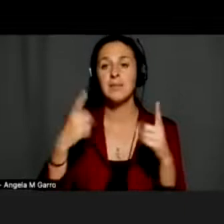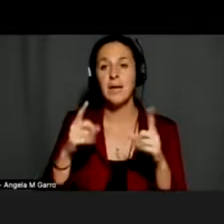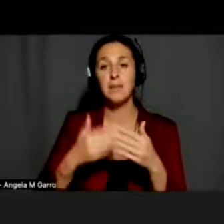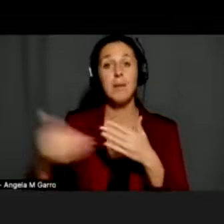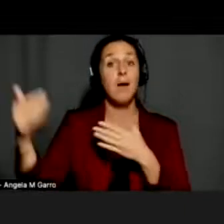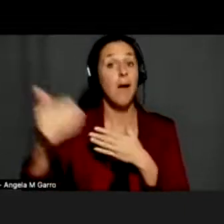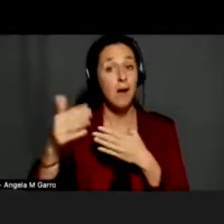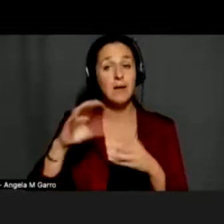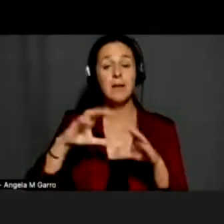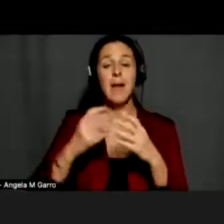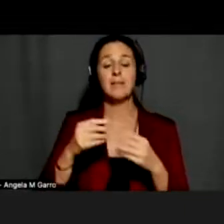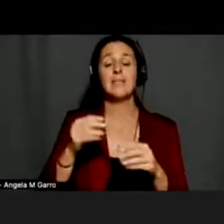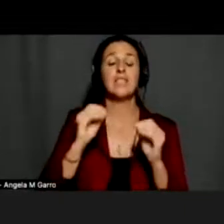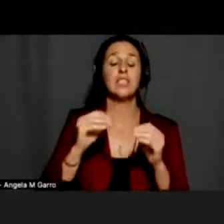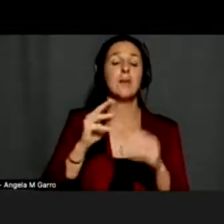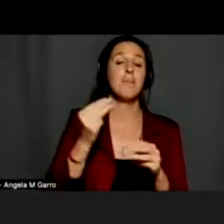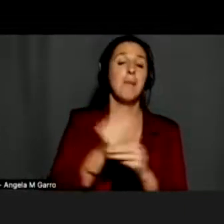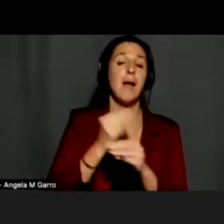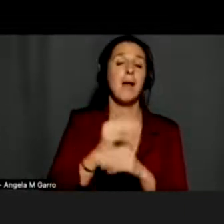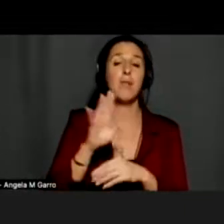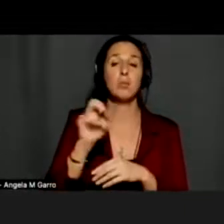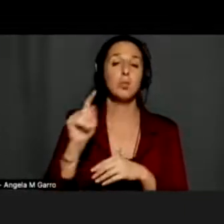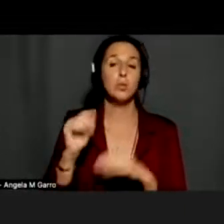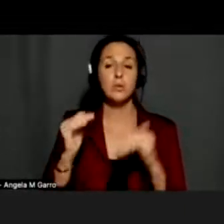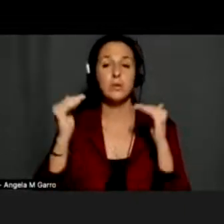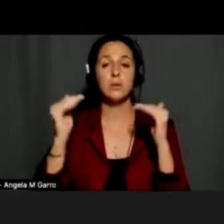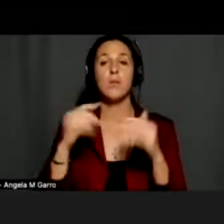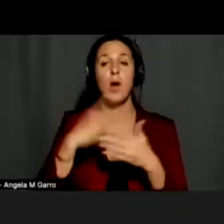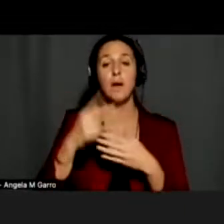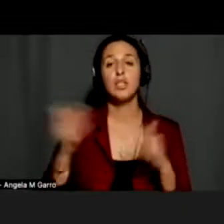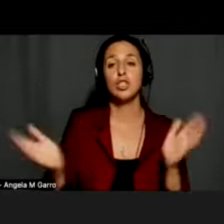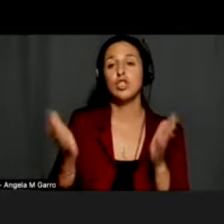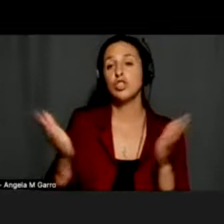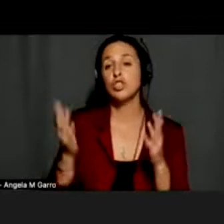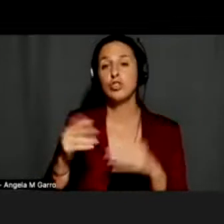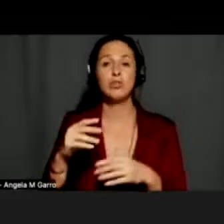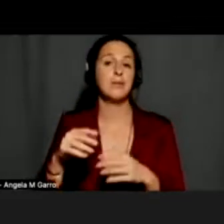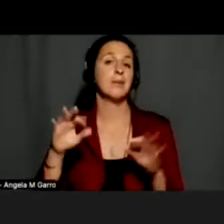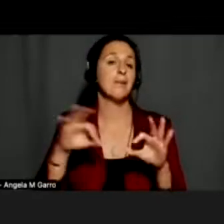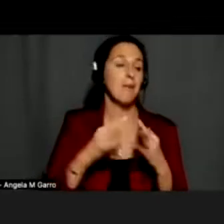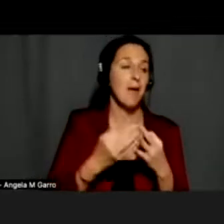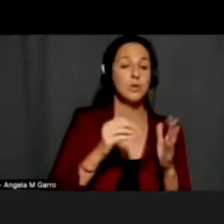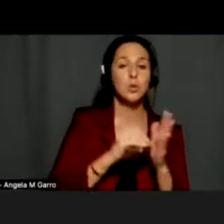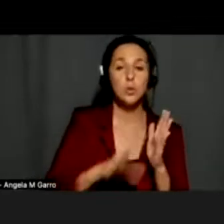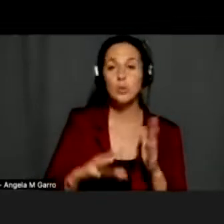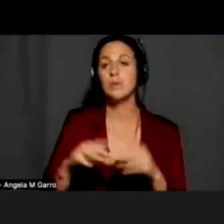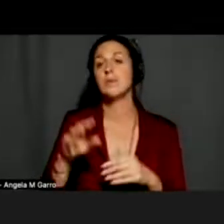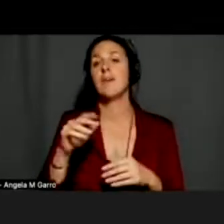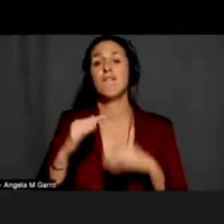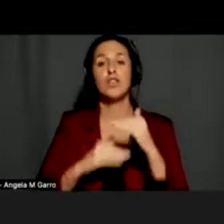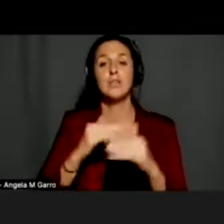in the Math Boost program, encouraging students and families to use Footsteps to Brilliance, and leading math and literacy nights for